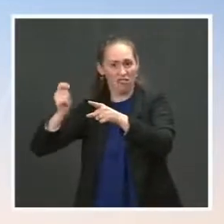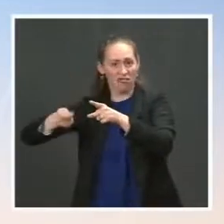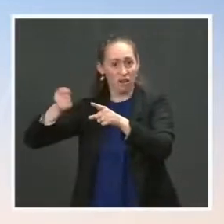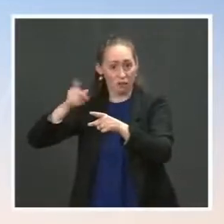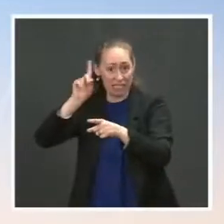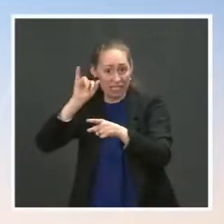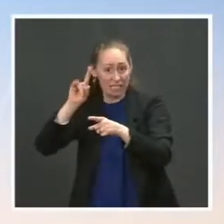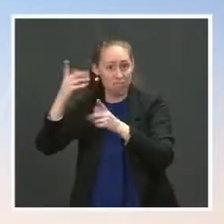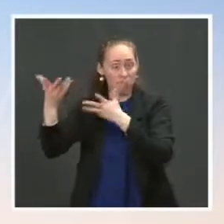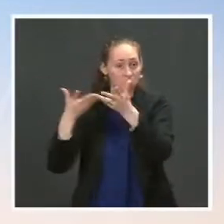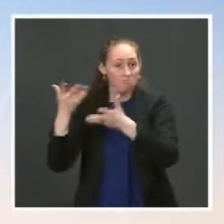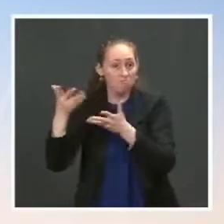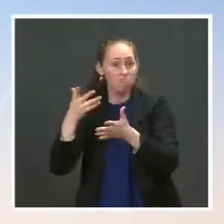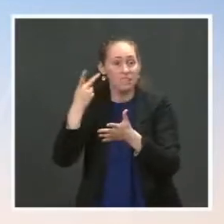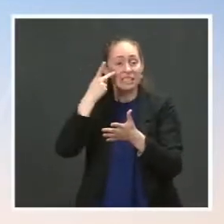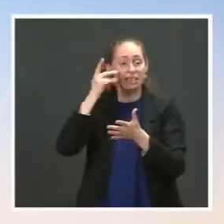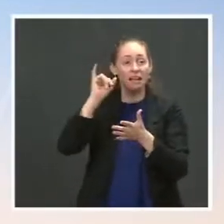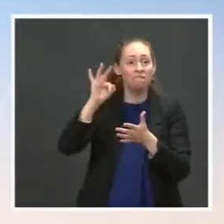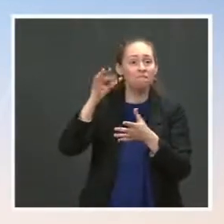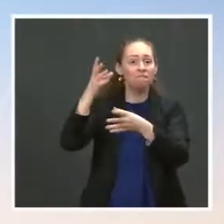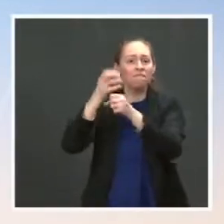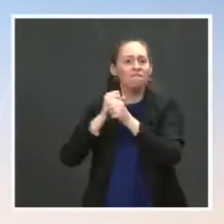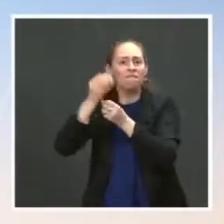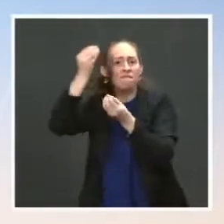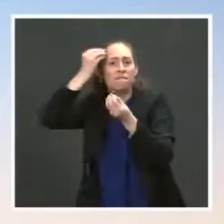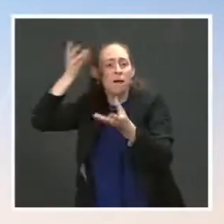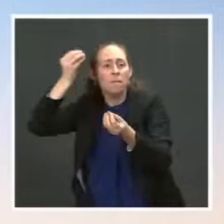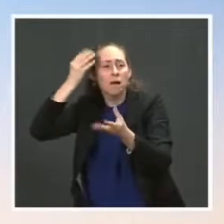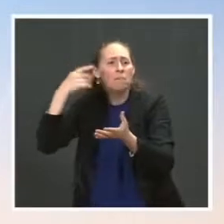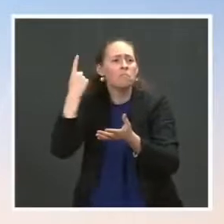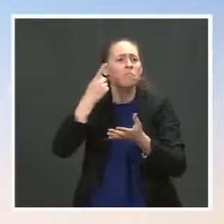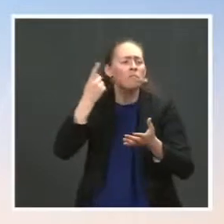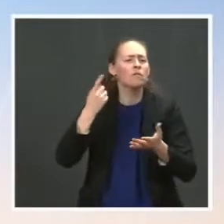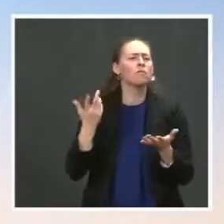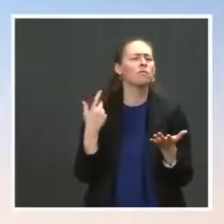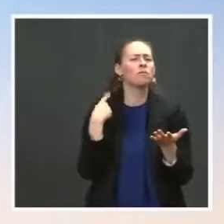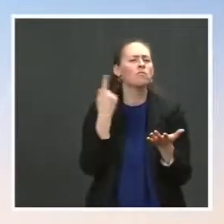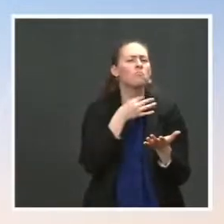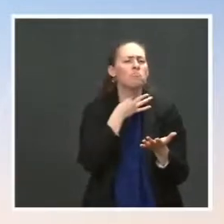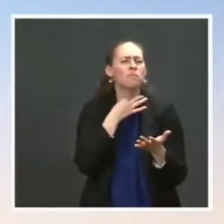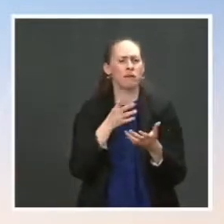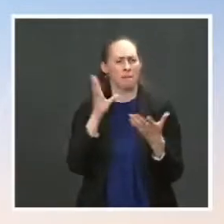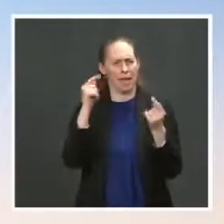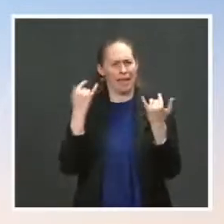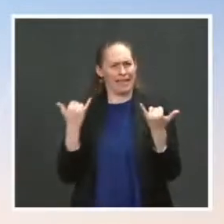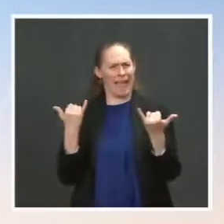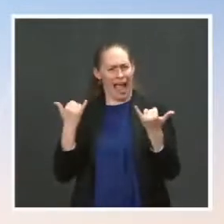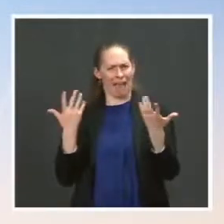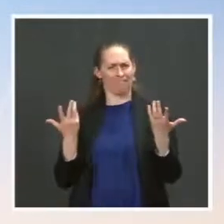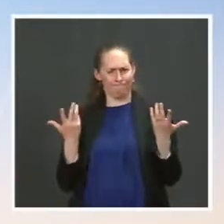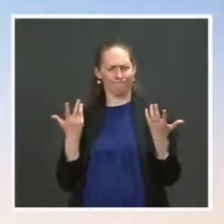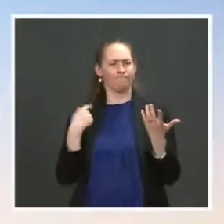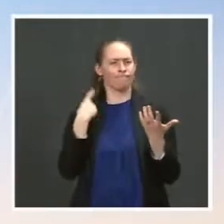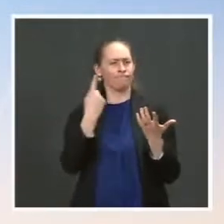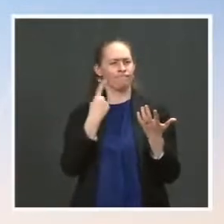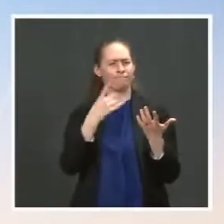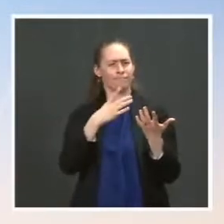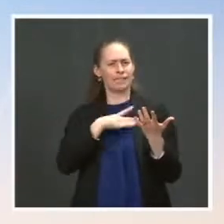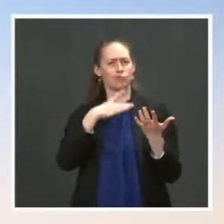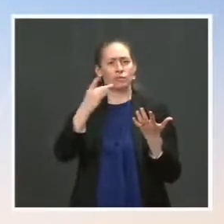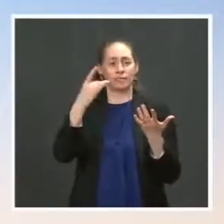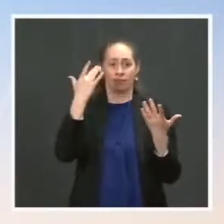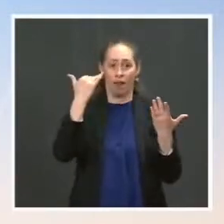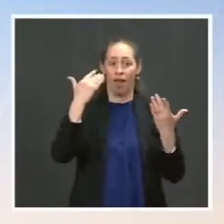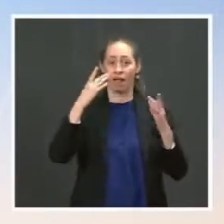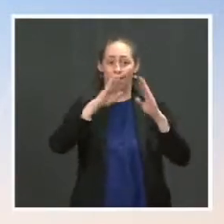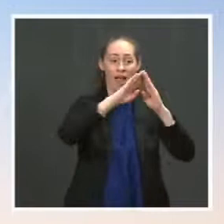Next week, Congress gets back. You announced this bicameral bipartisan meeting. You're entering an interesting phase where in the House and the Senate, there is